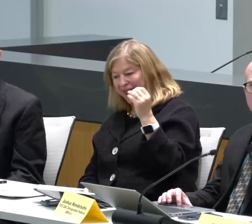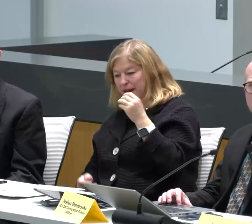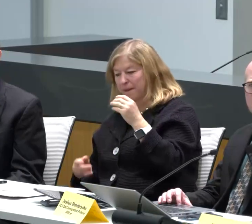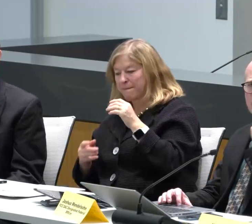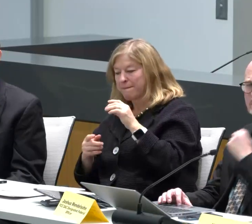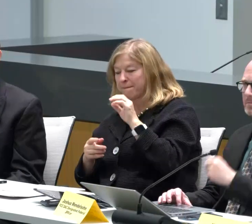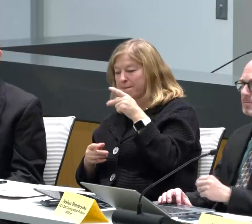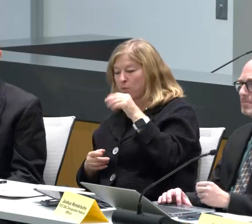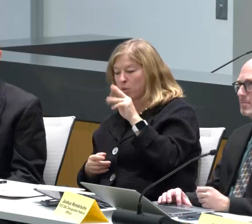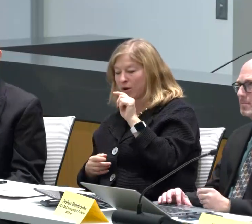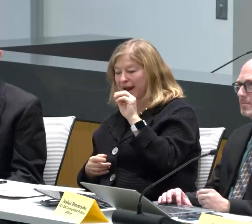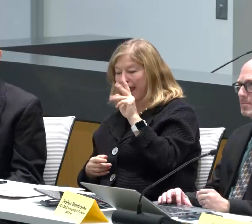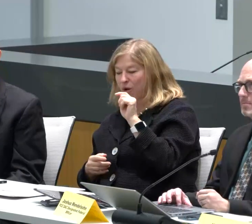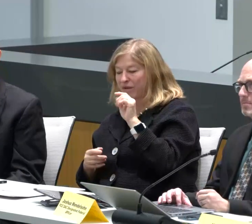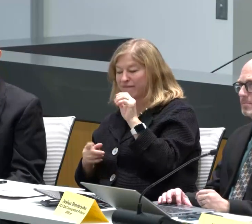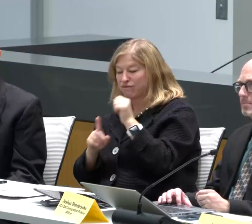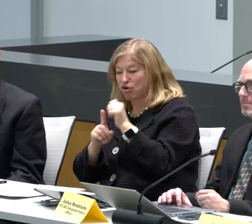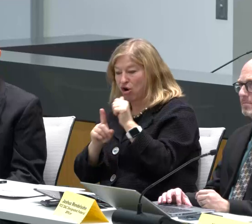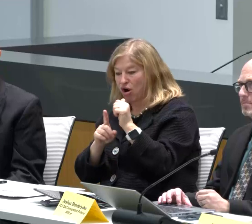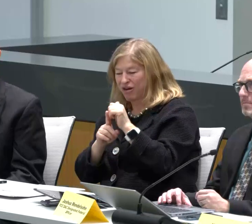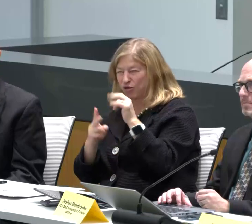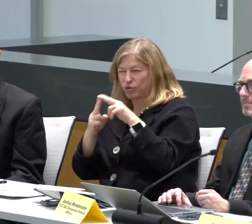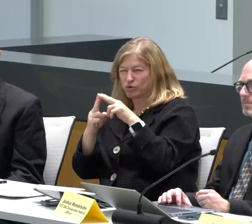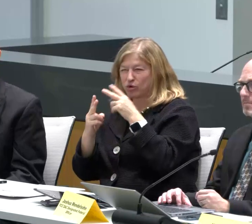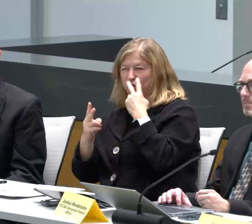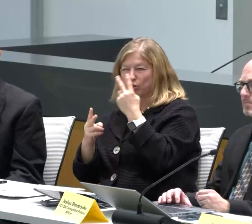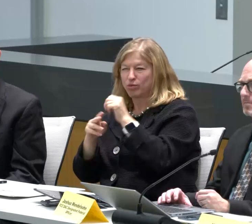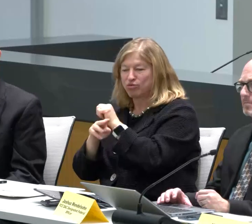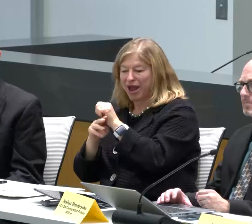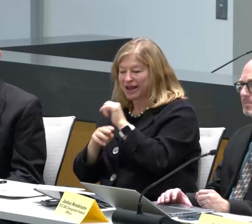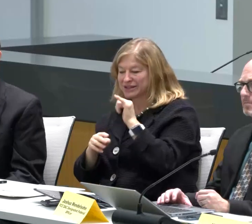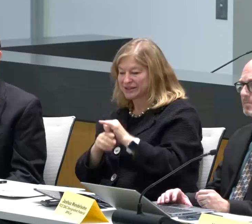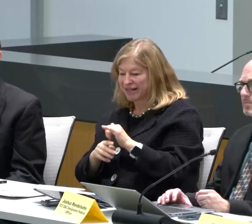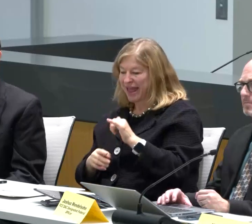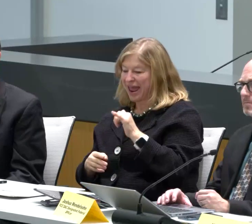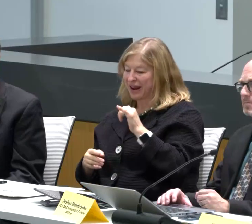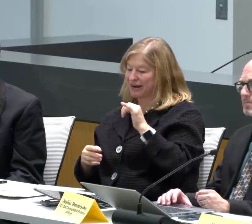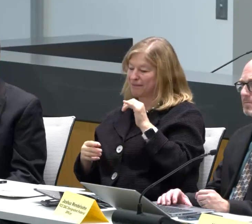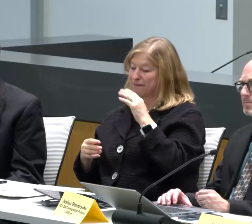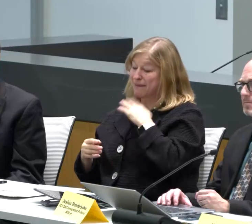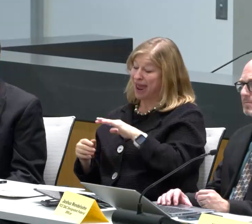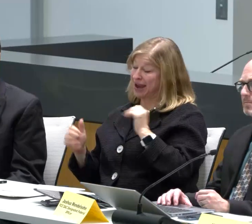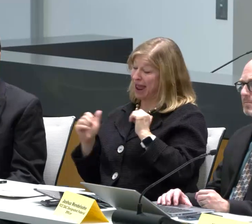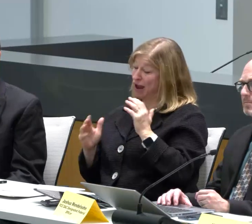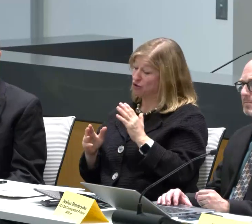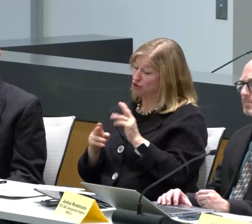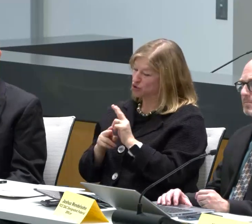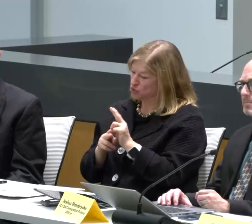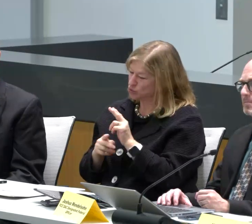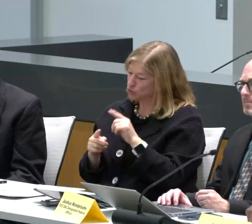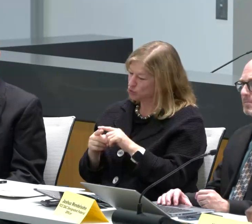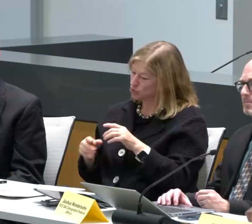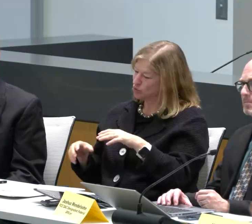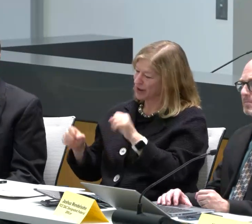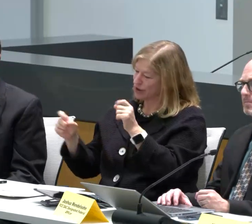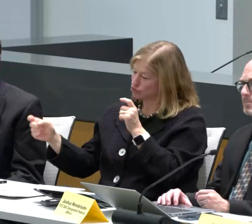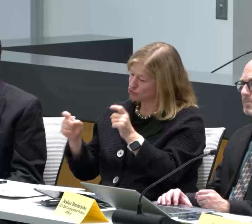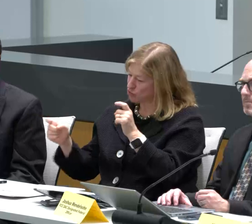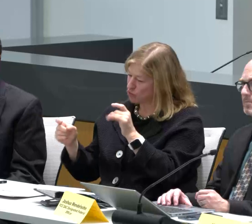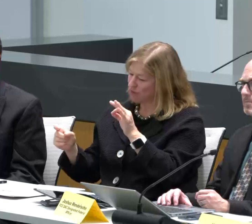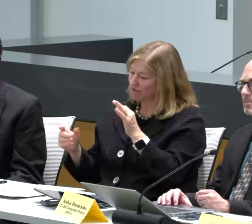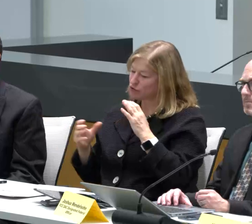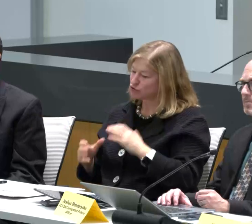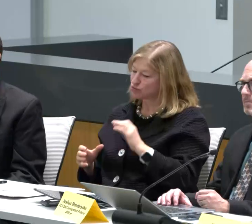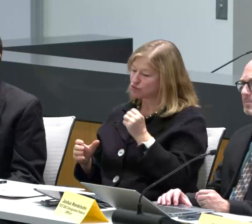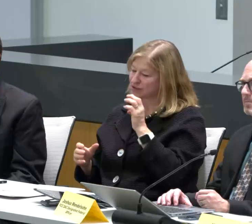This fourth item on SIM swap and port out fraud, these are two fraudulent practices that bad actors